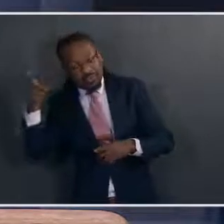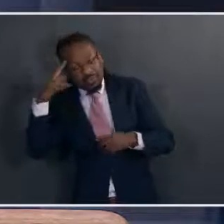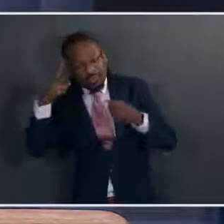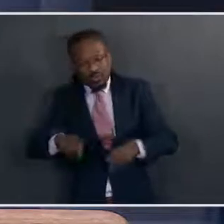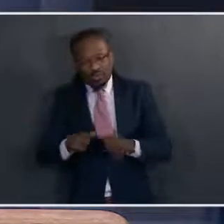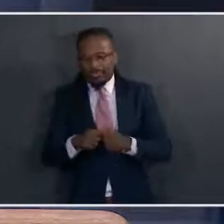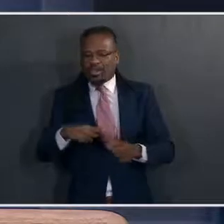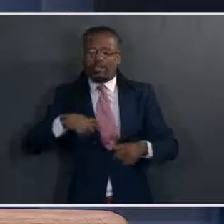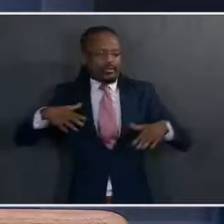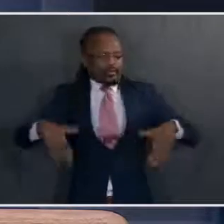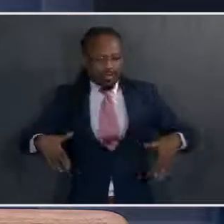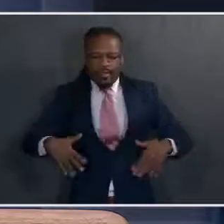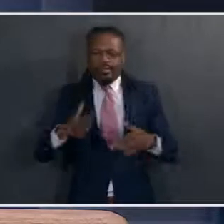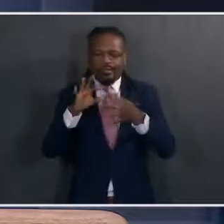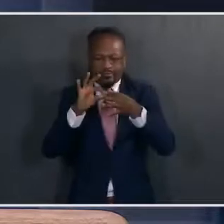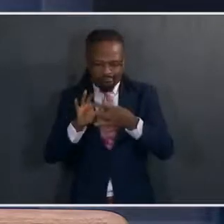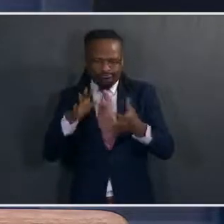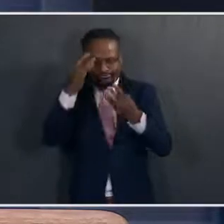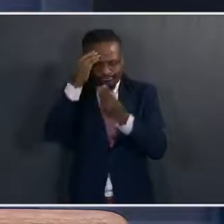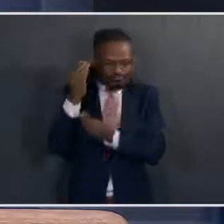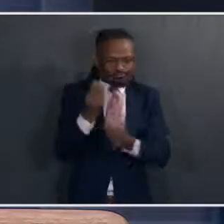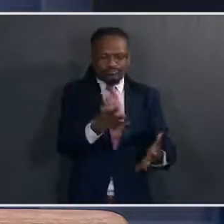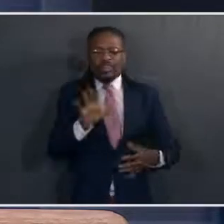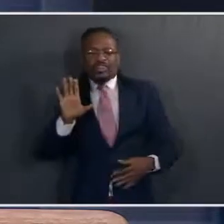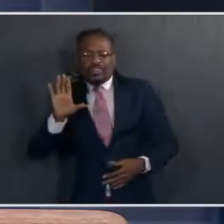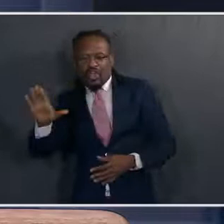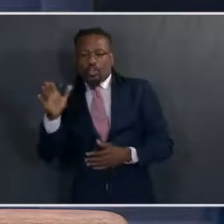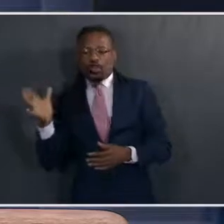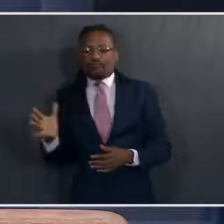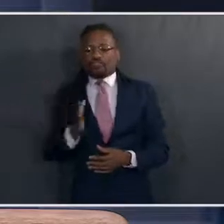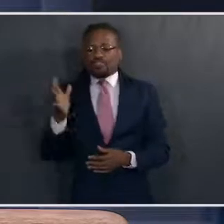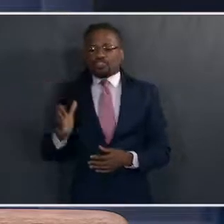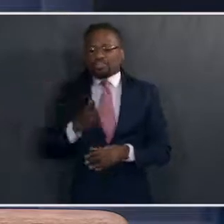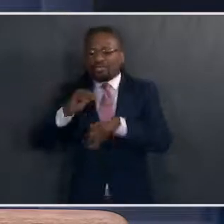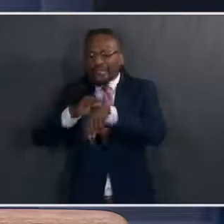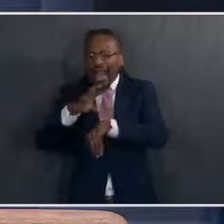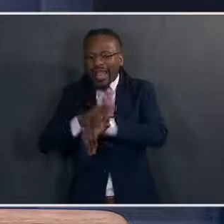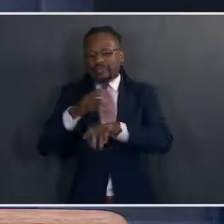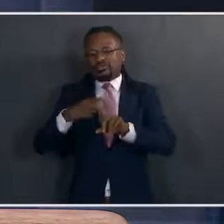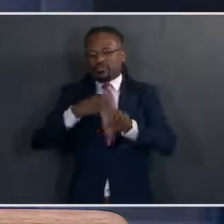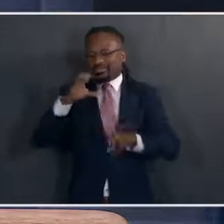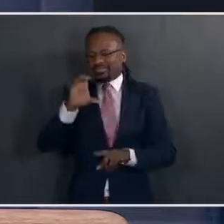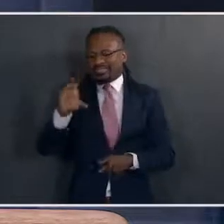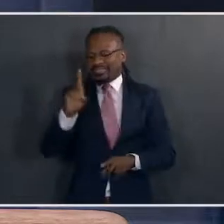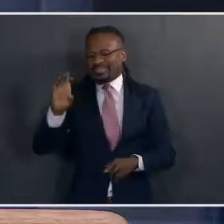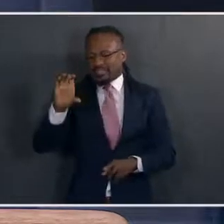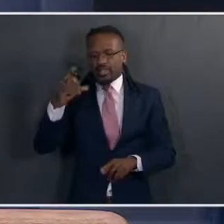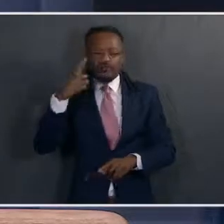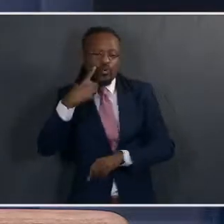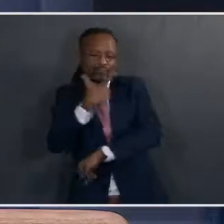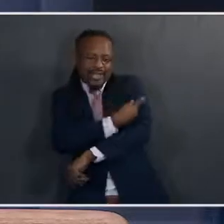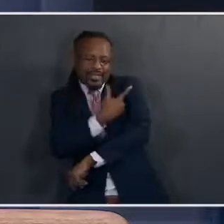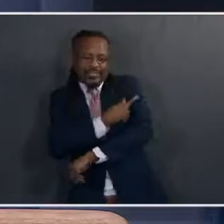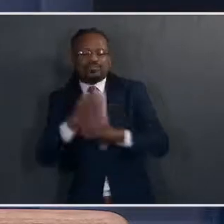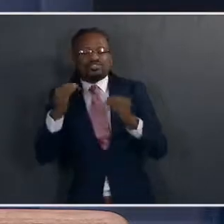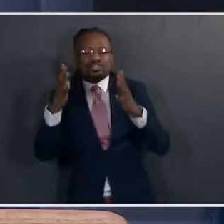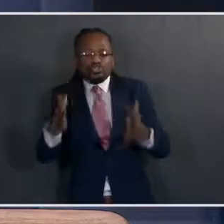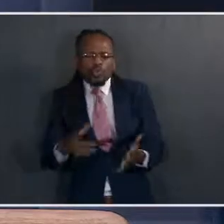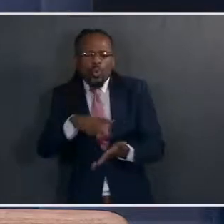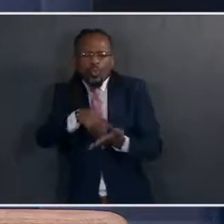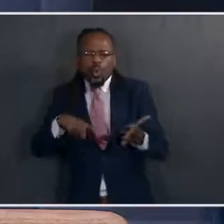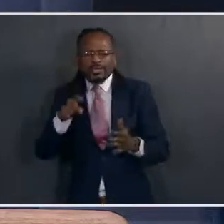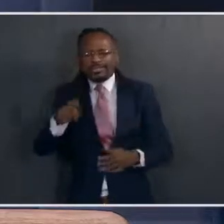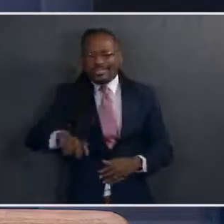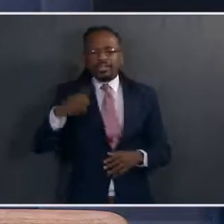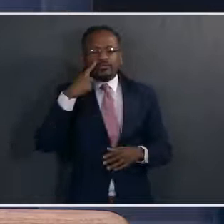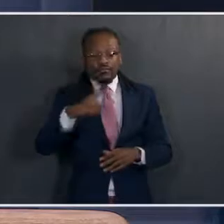have not released their official guidance yet from the CDC on the vaccination of teachers and what would be needed to ensure the safe